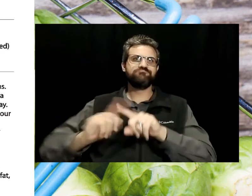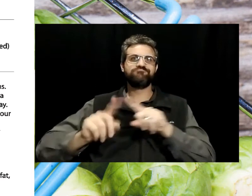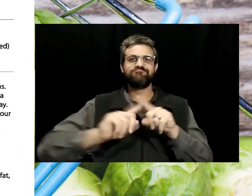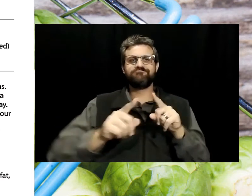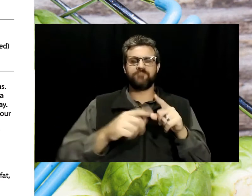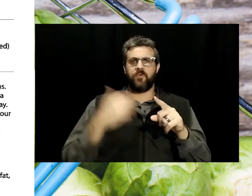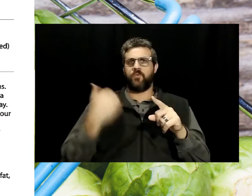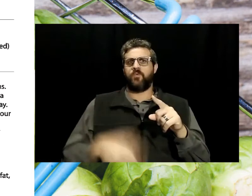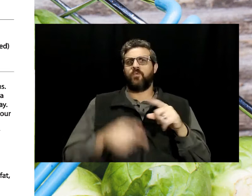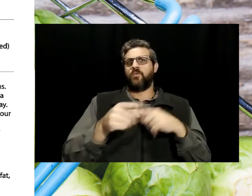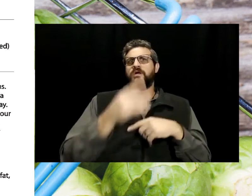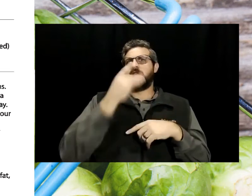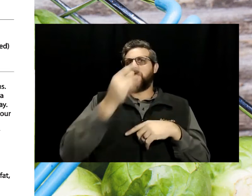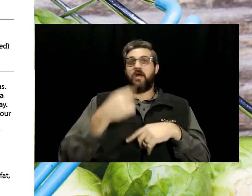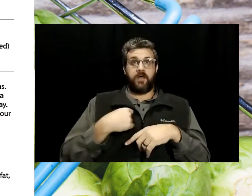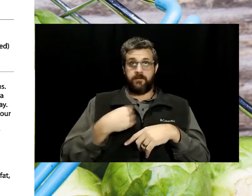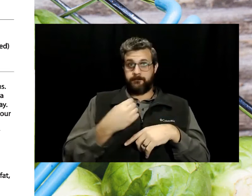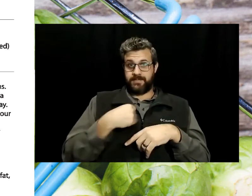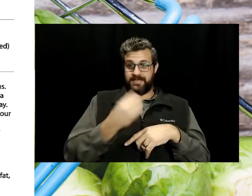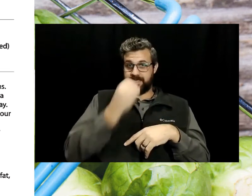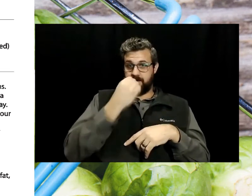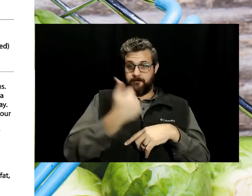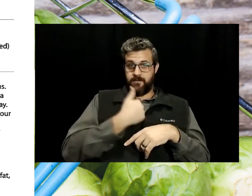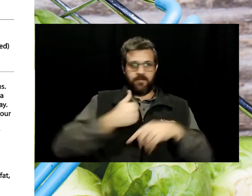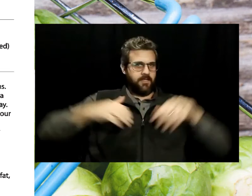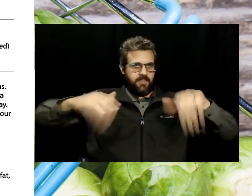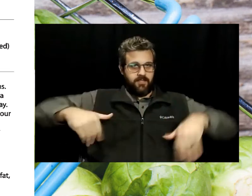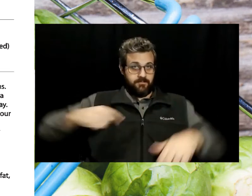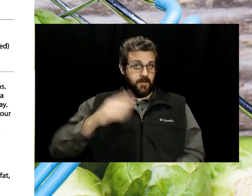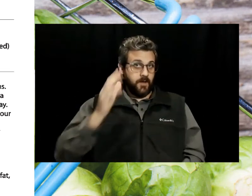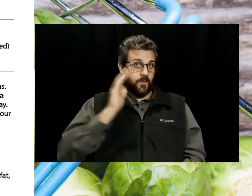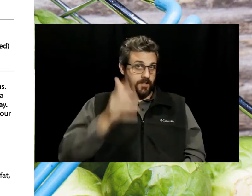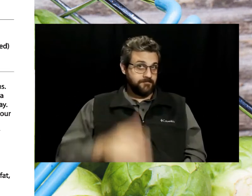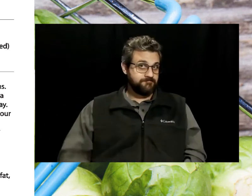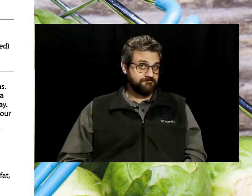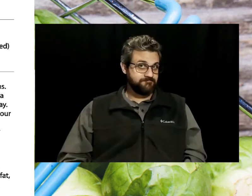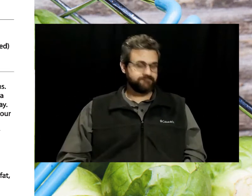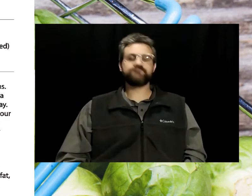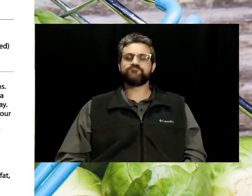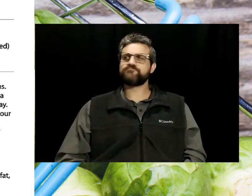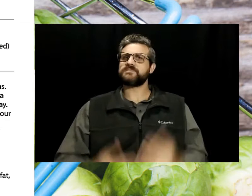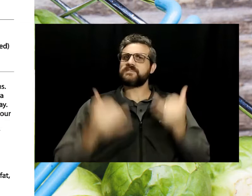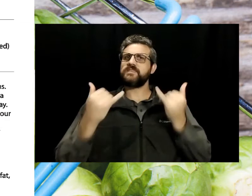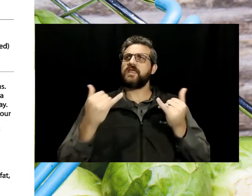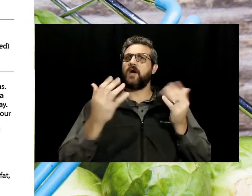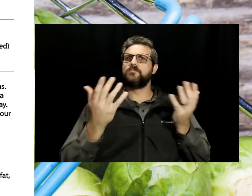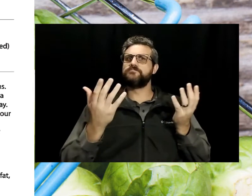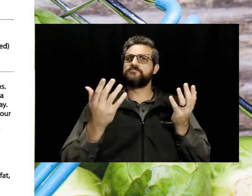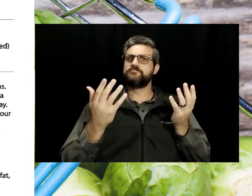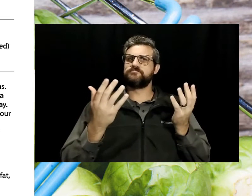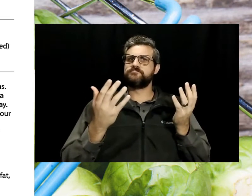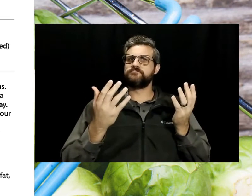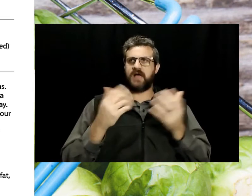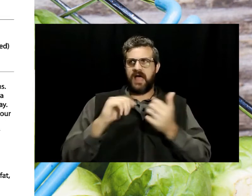very delicious. I haven't tried this one personally, but I know that I will be. Now, how do we actually get a meal